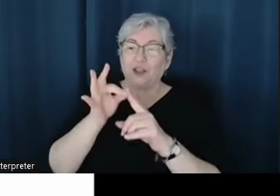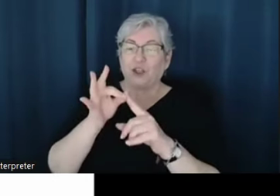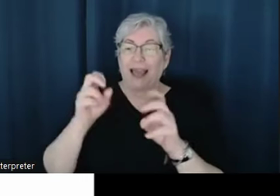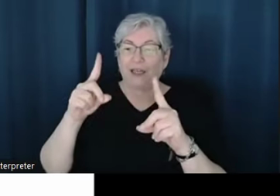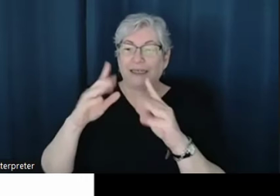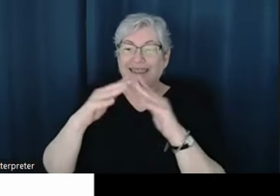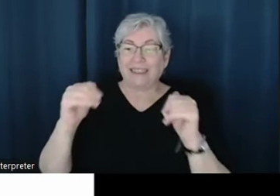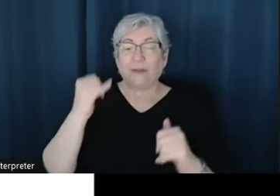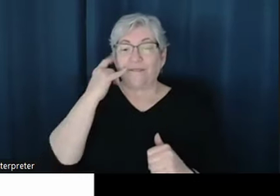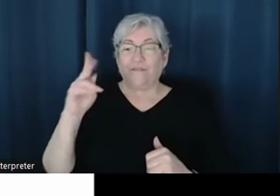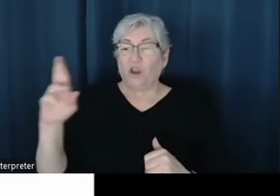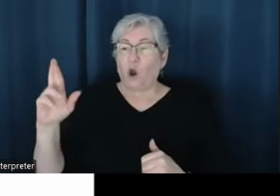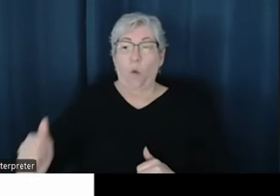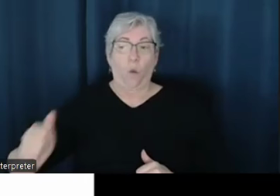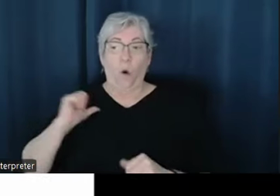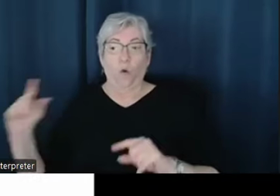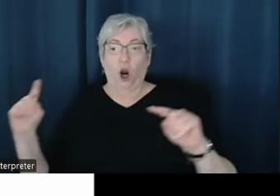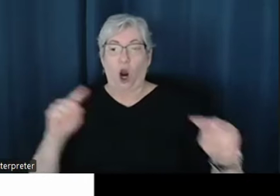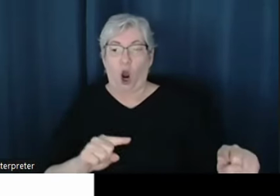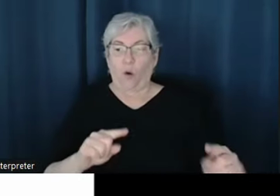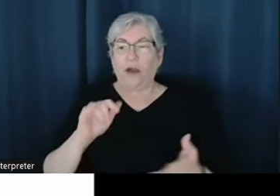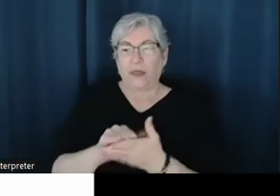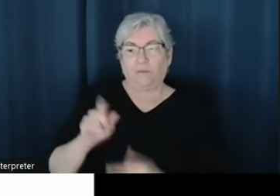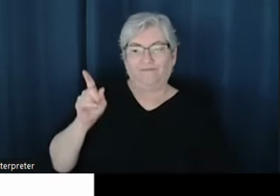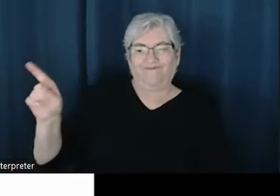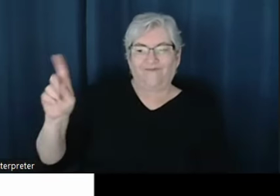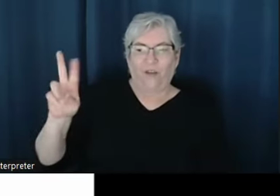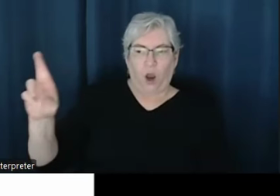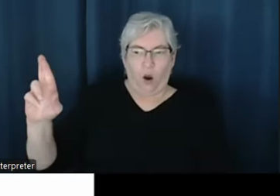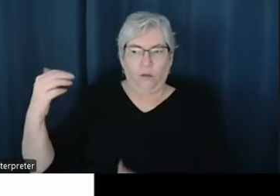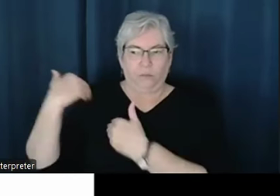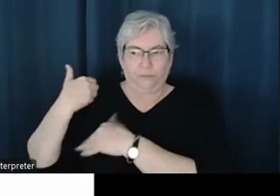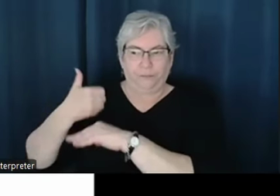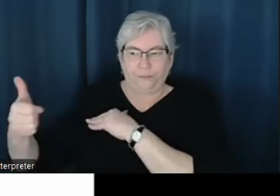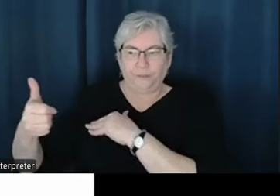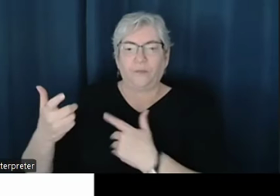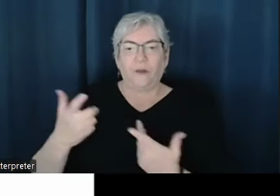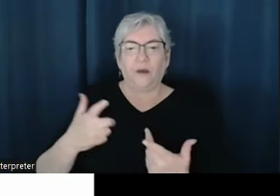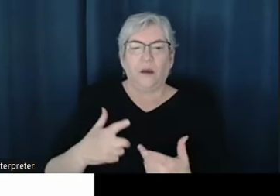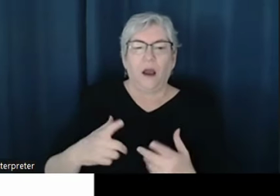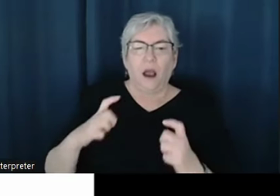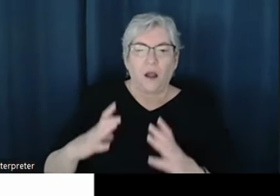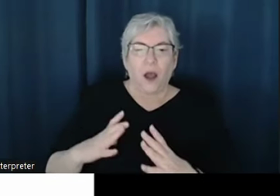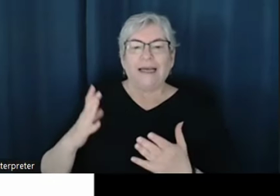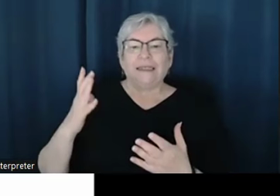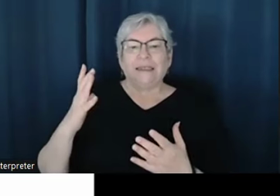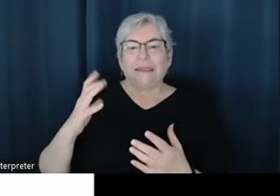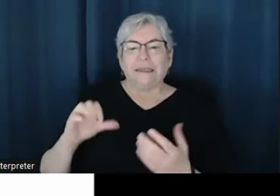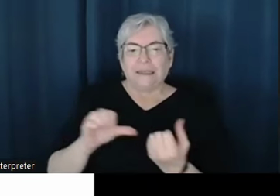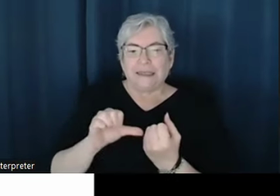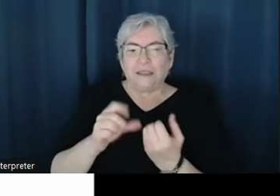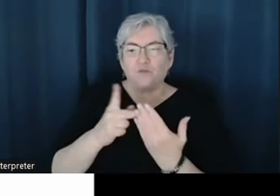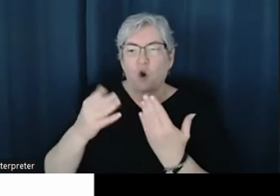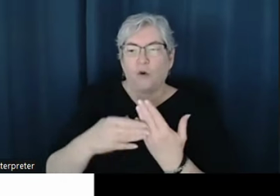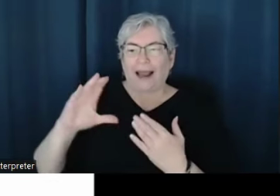If the VR agency is not coming, that's a VR issue. Your client assistance program, you could work with them. In most states,